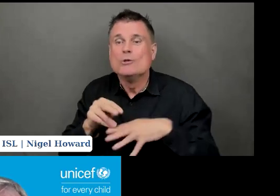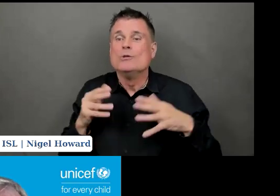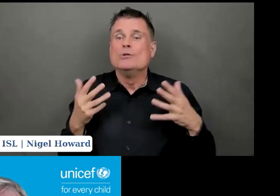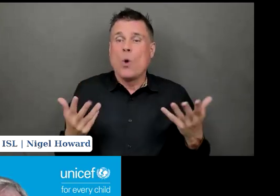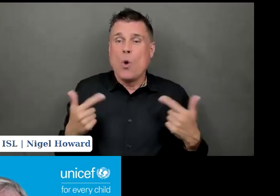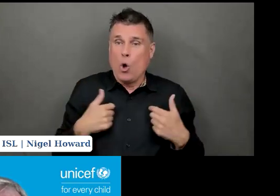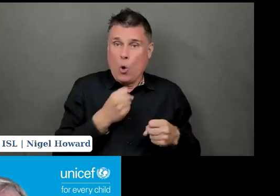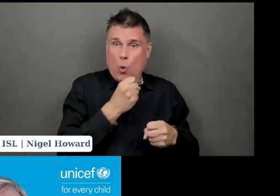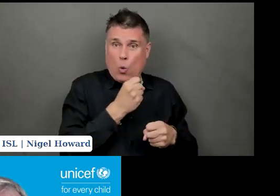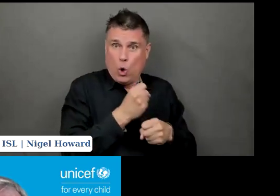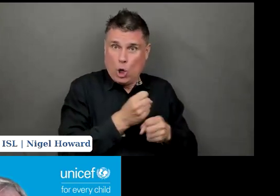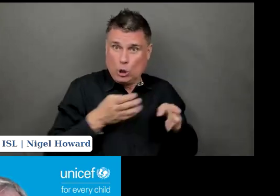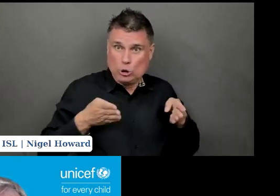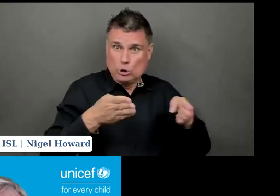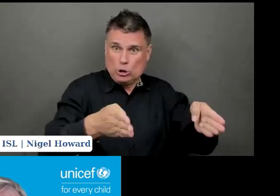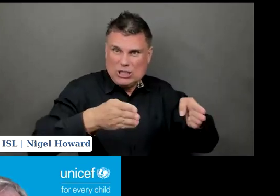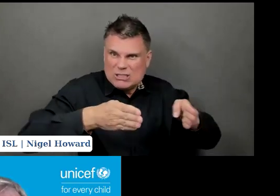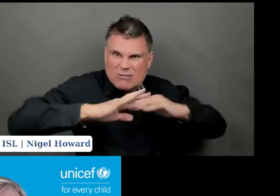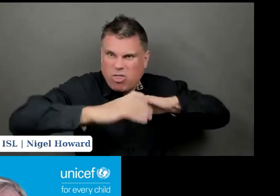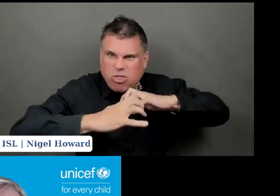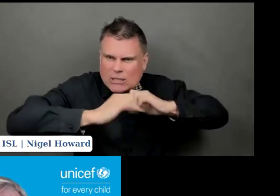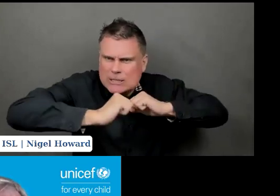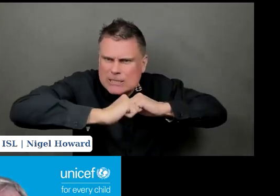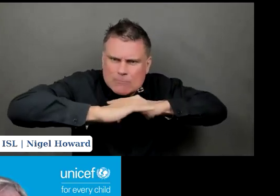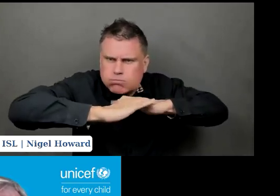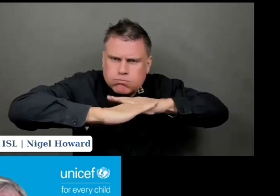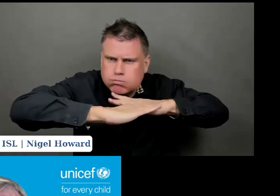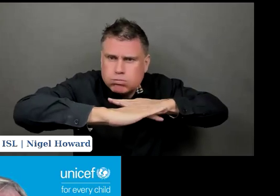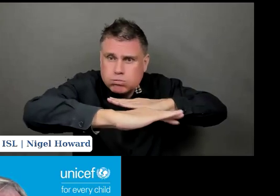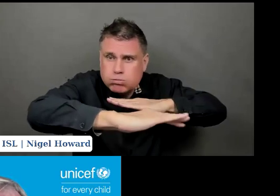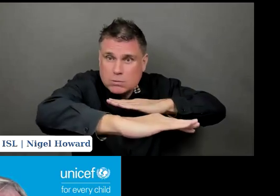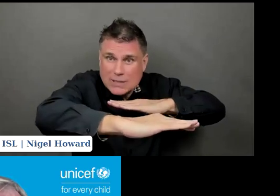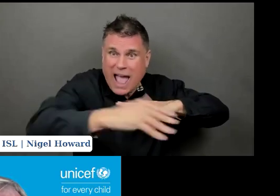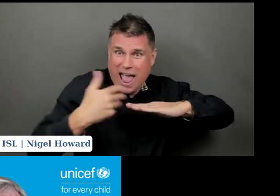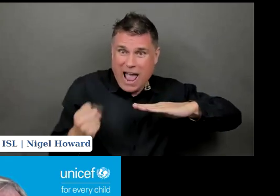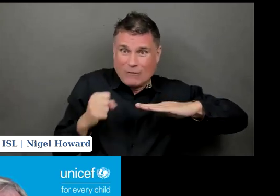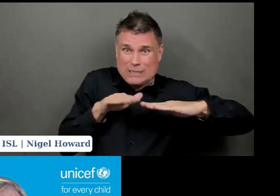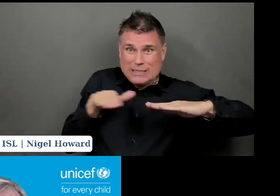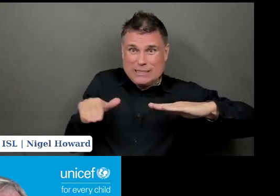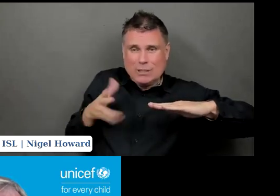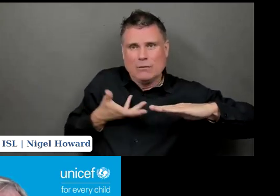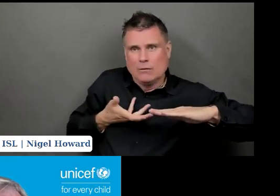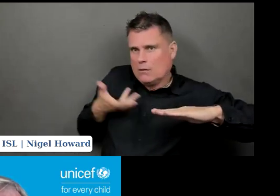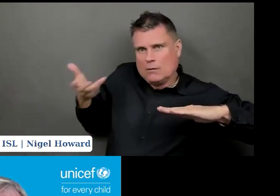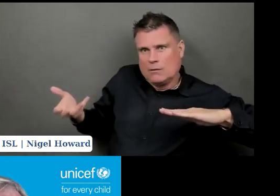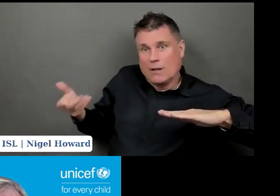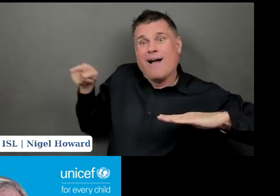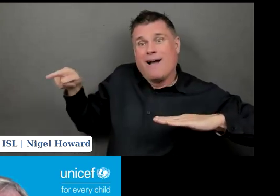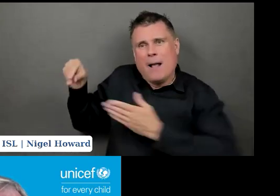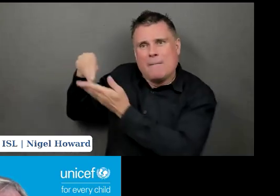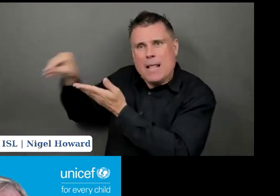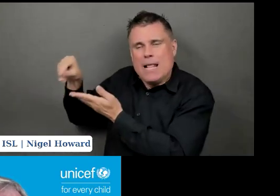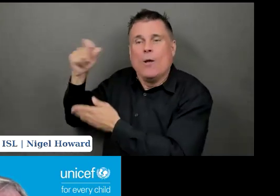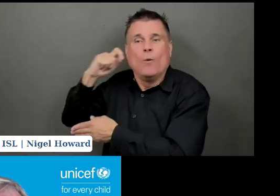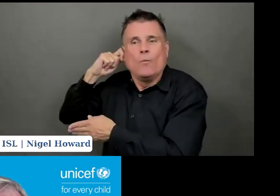activity, so they are regarded as public works beneficiaries, though they provide care